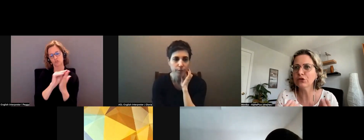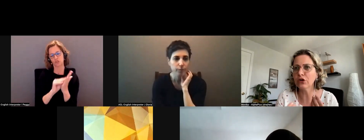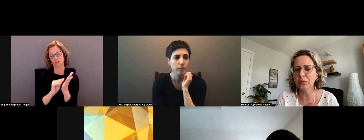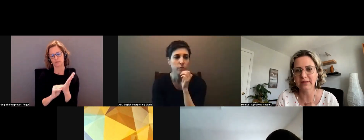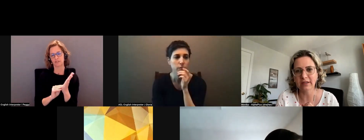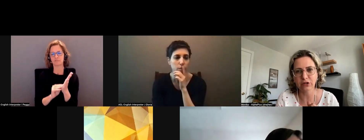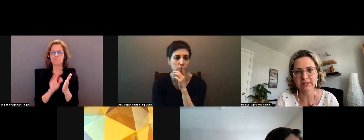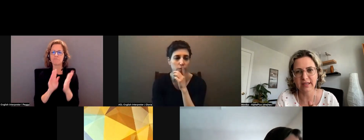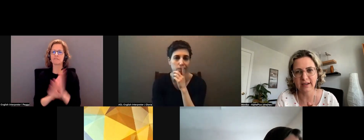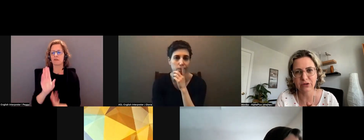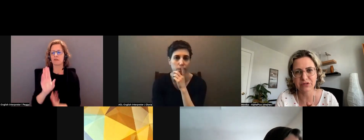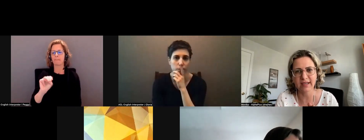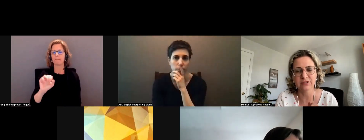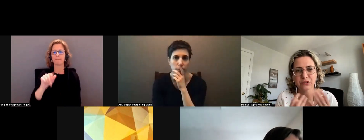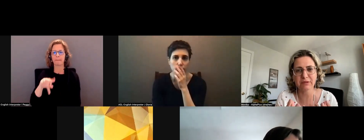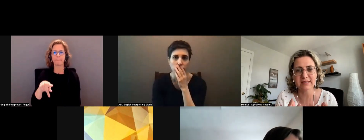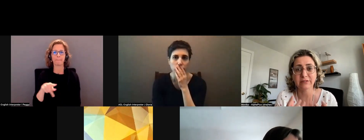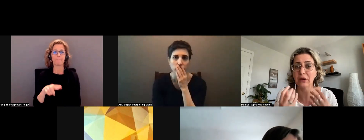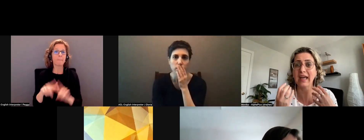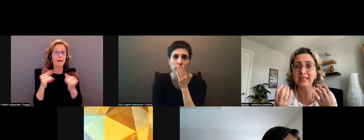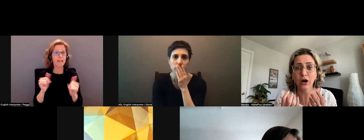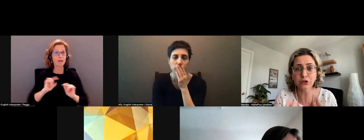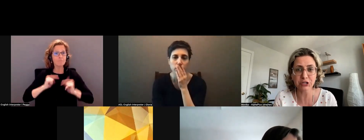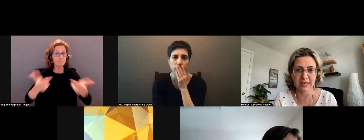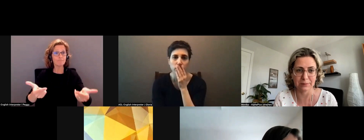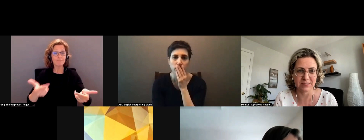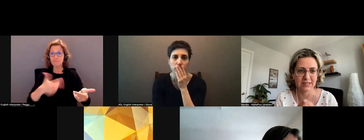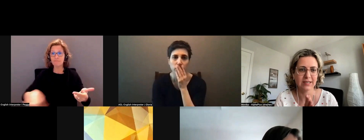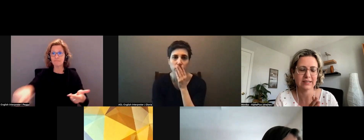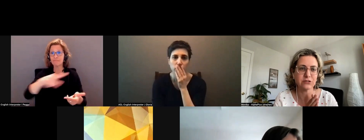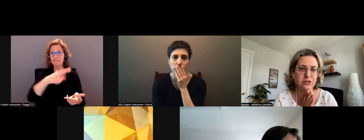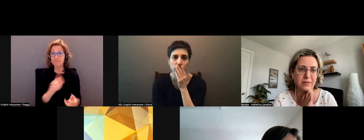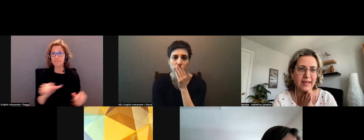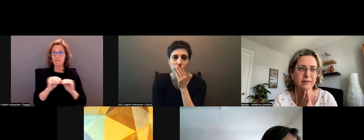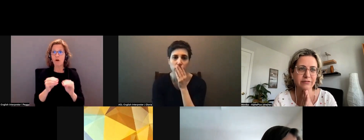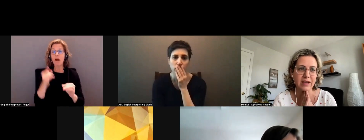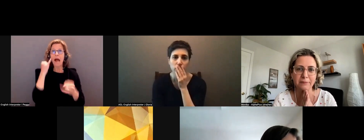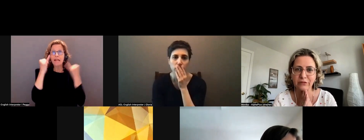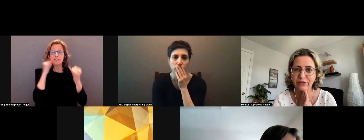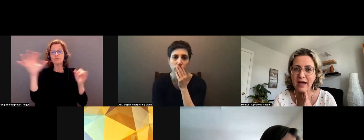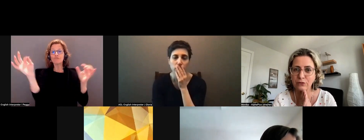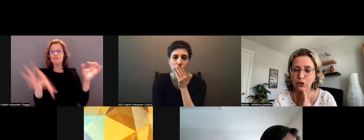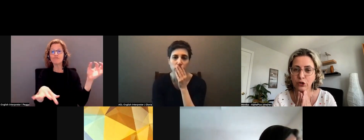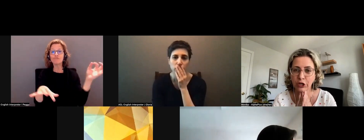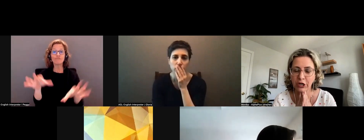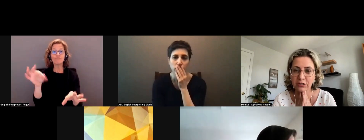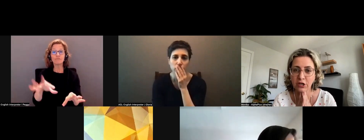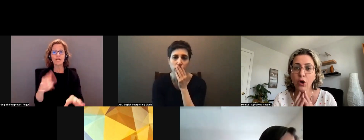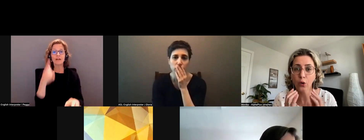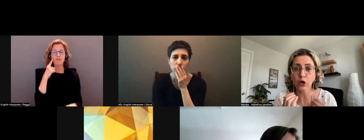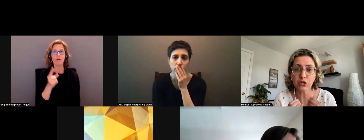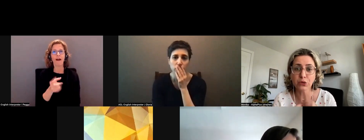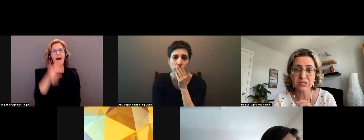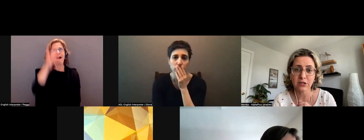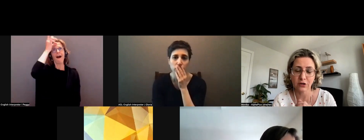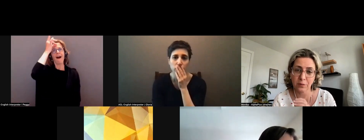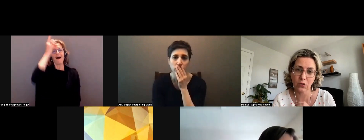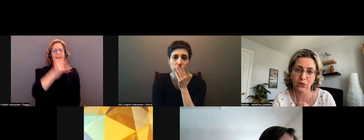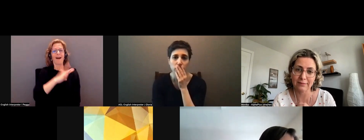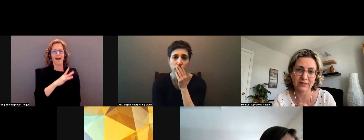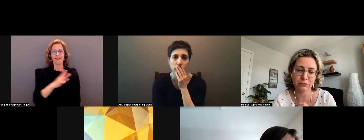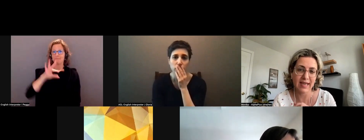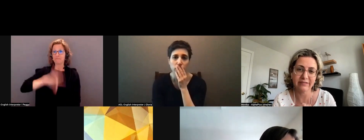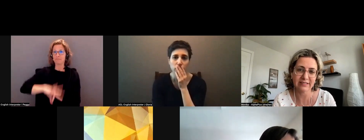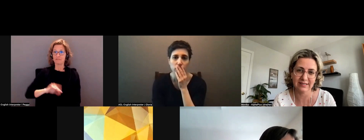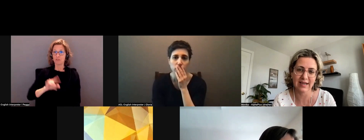I want to open the floor and take a few seconds for the rest of you. Any other tips that you may have found or learned or used in your